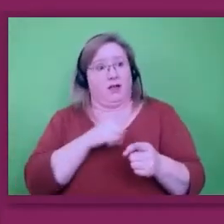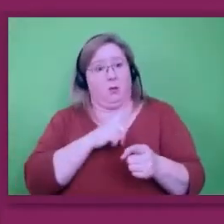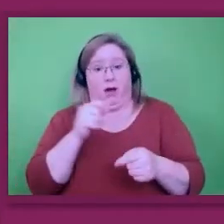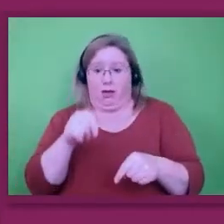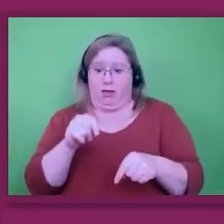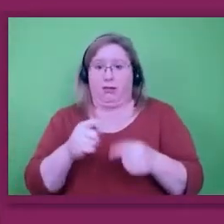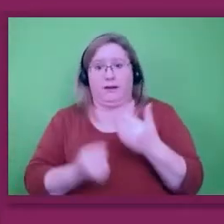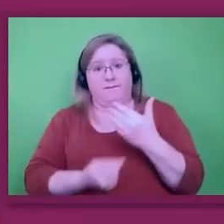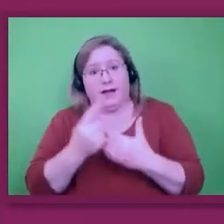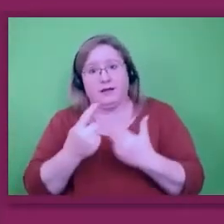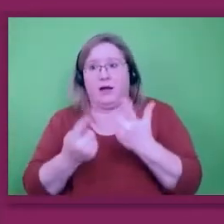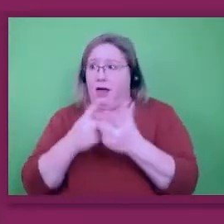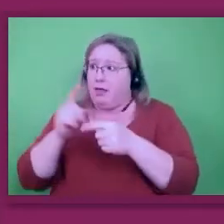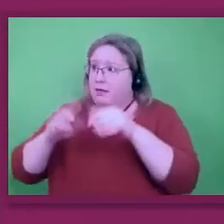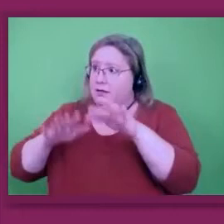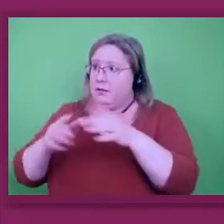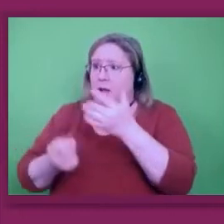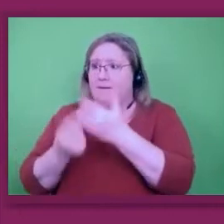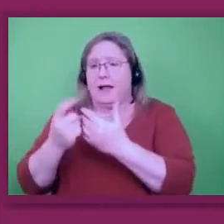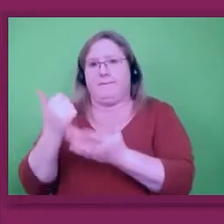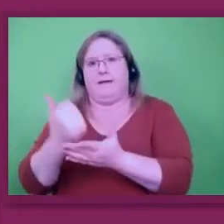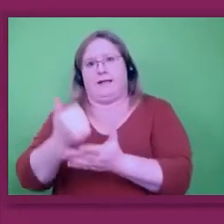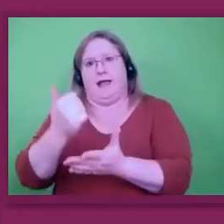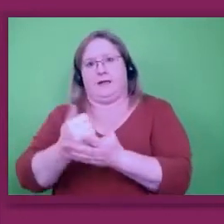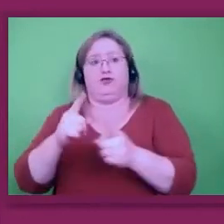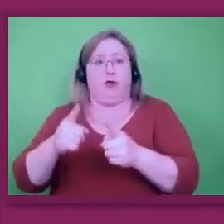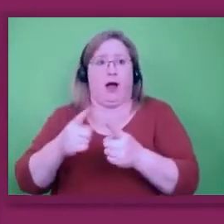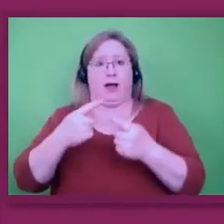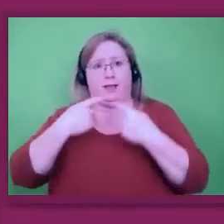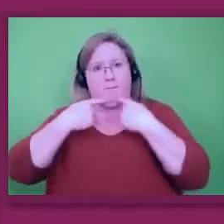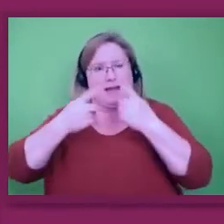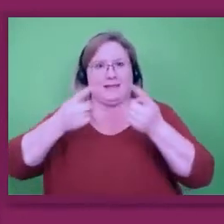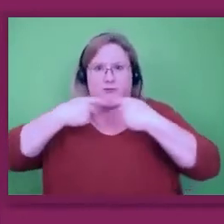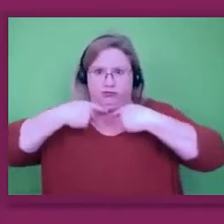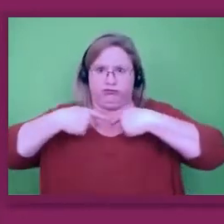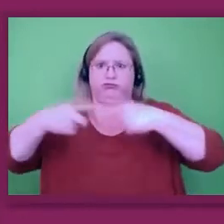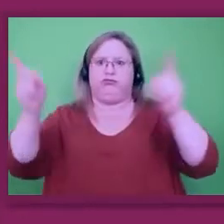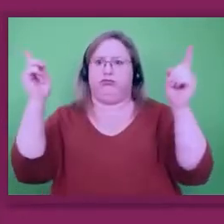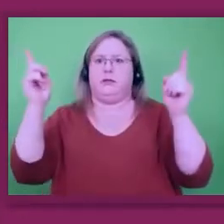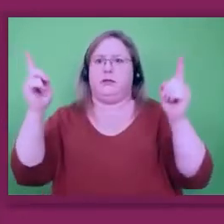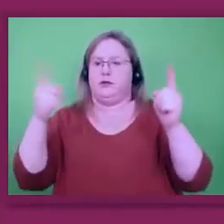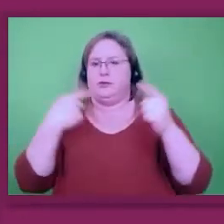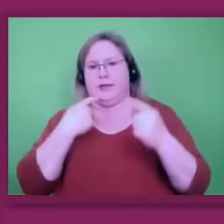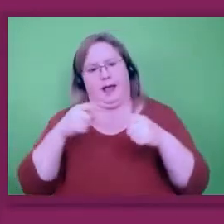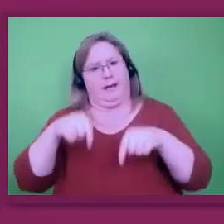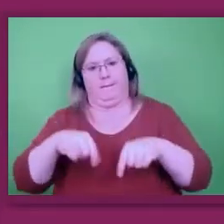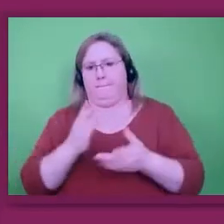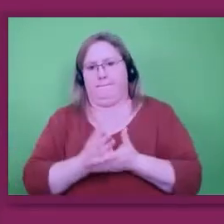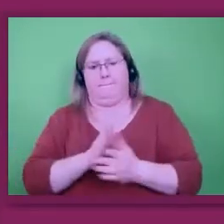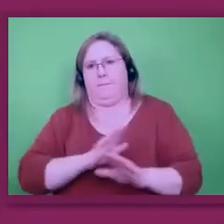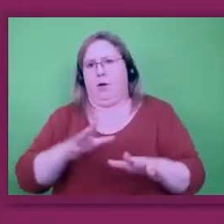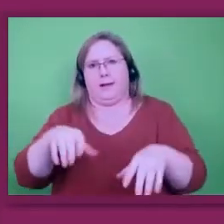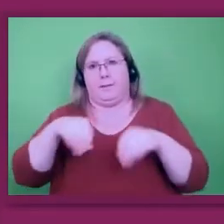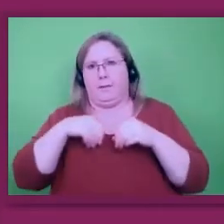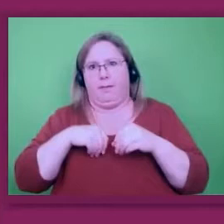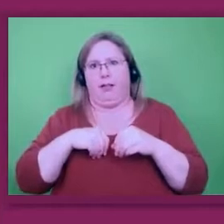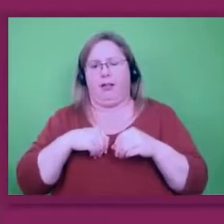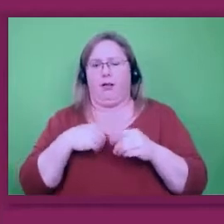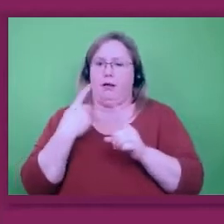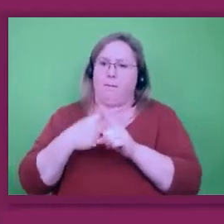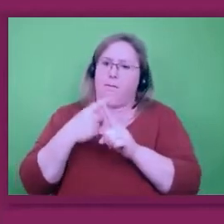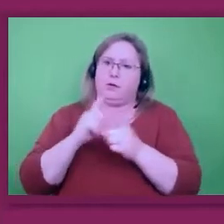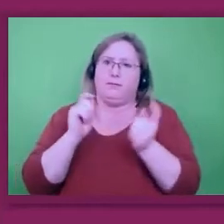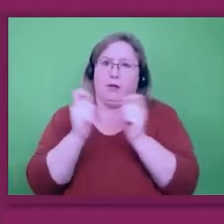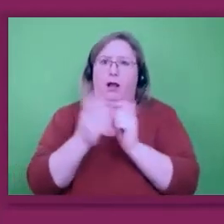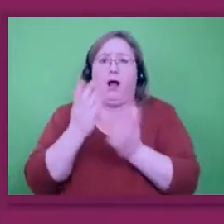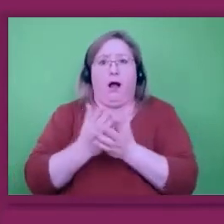that this is completely unacceptable and positive change is coming, and we all have to stay united to achieve